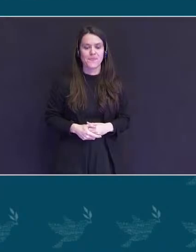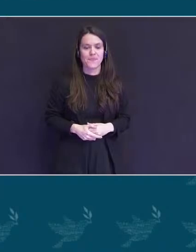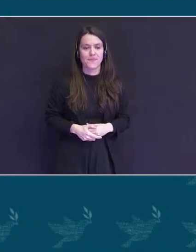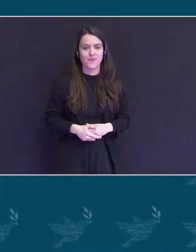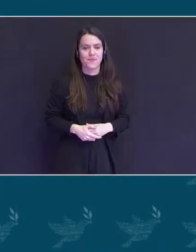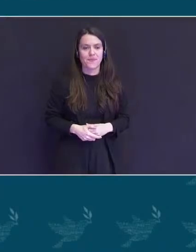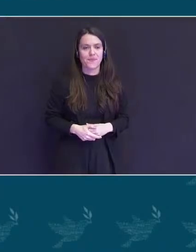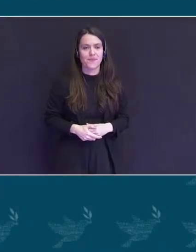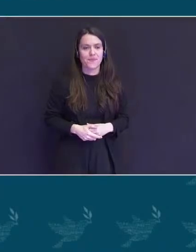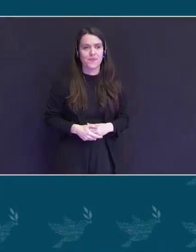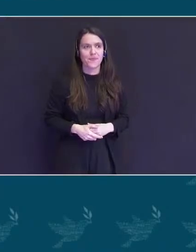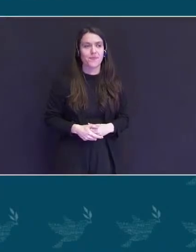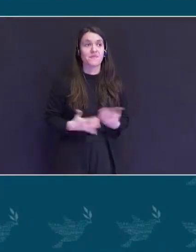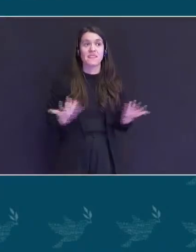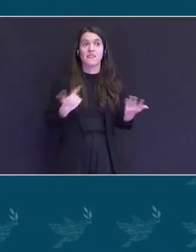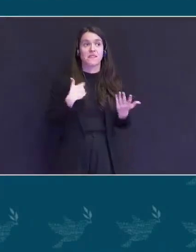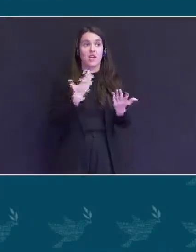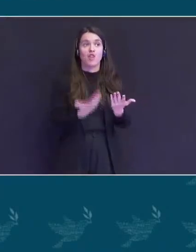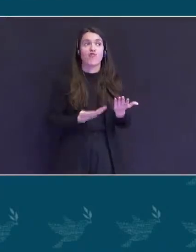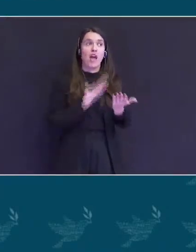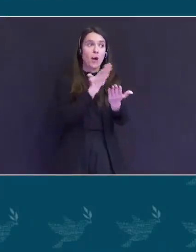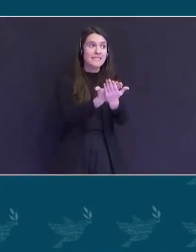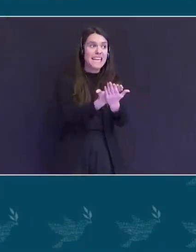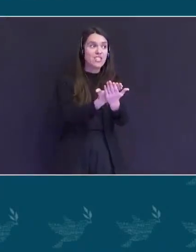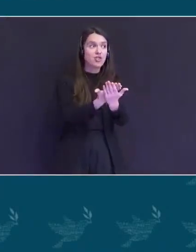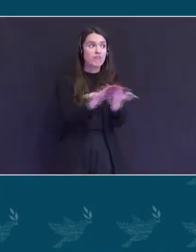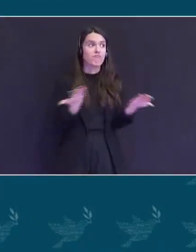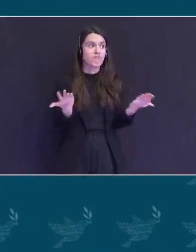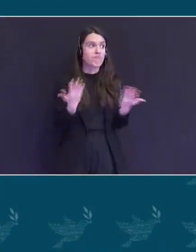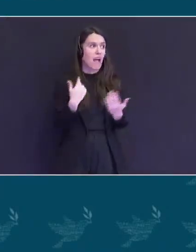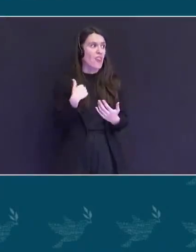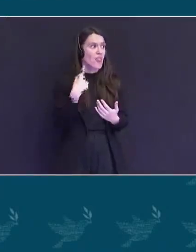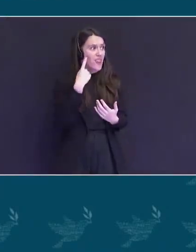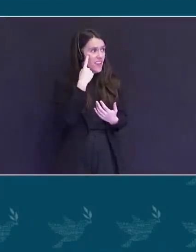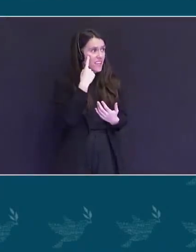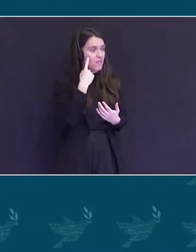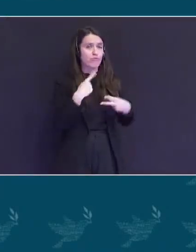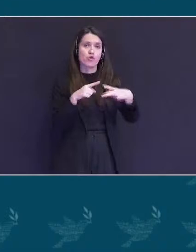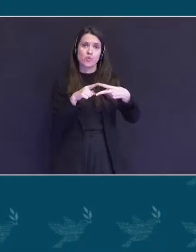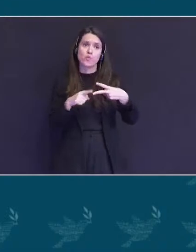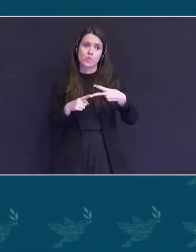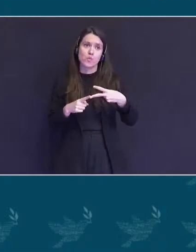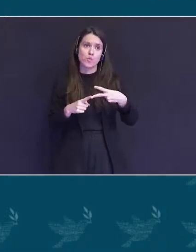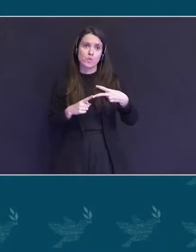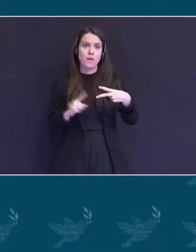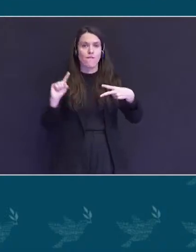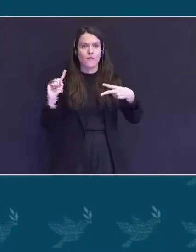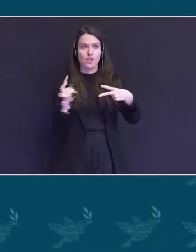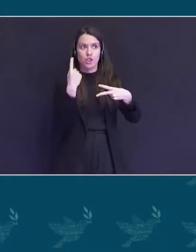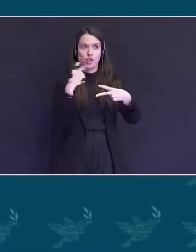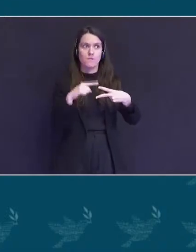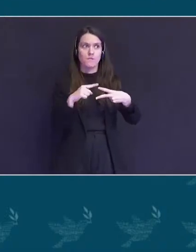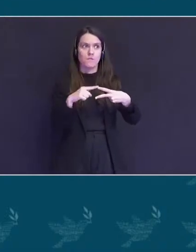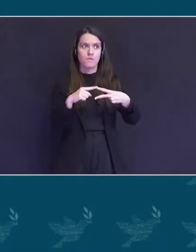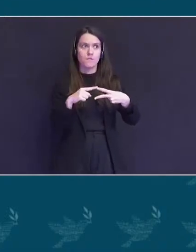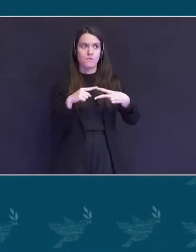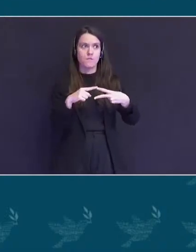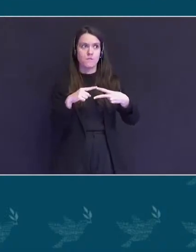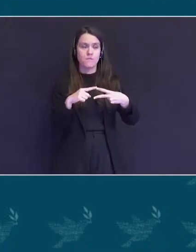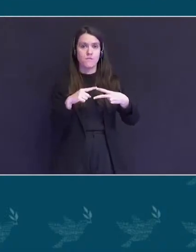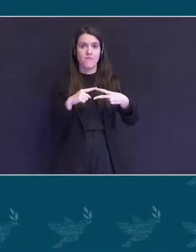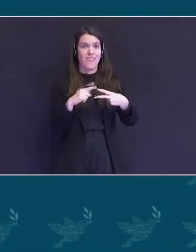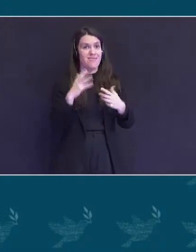En termes de recommandations, Well, by way of recommendation, I have 2. The first is